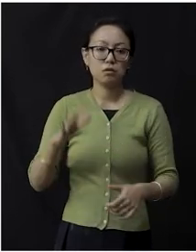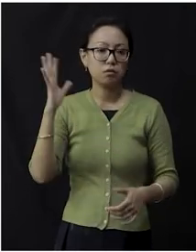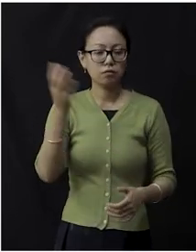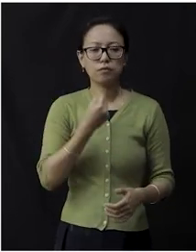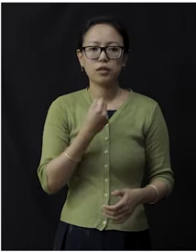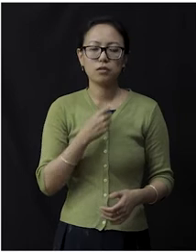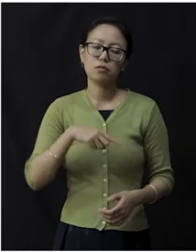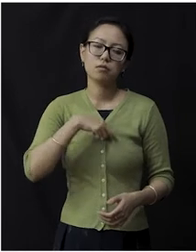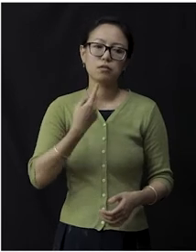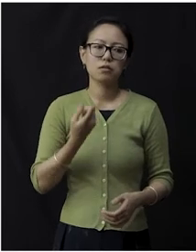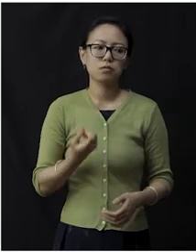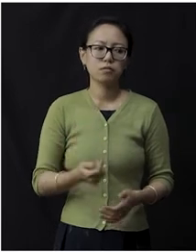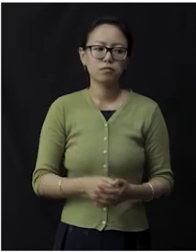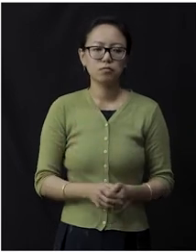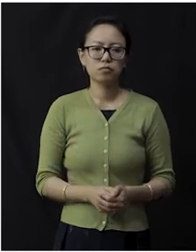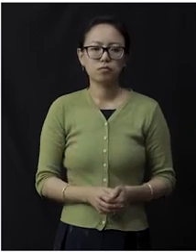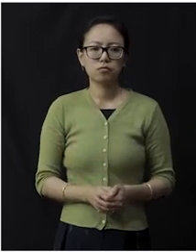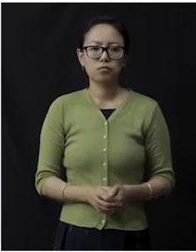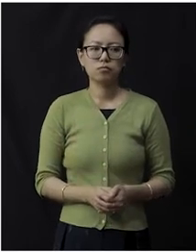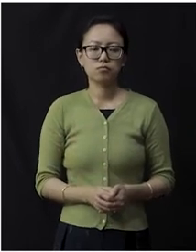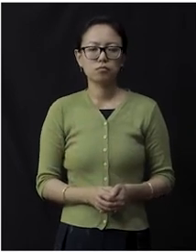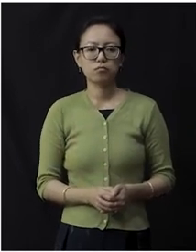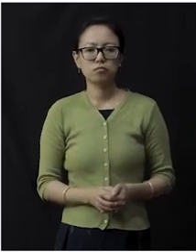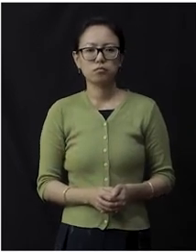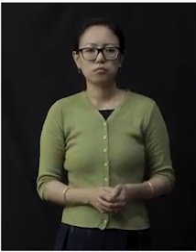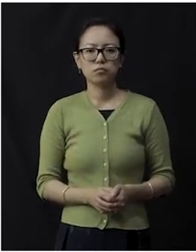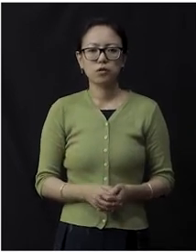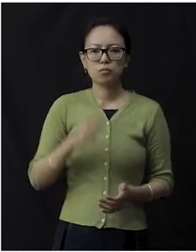decides, all right, I'm going to find this answer